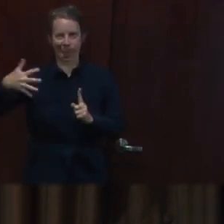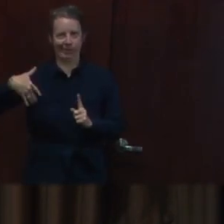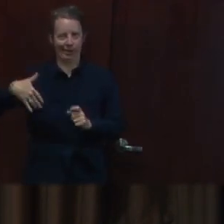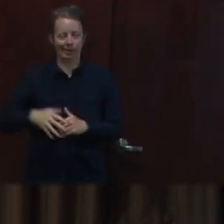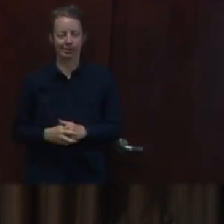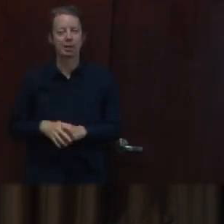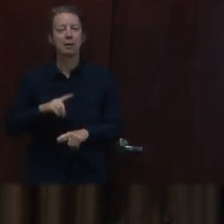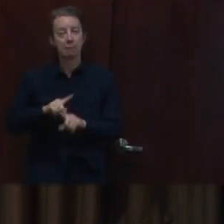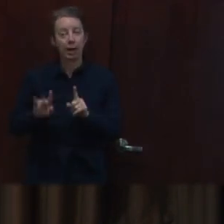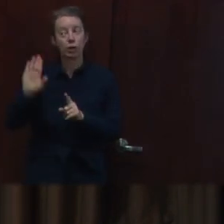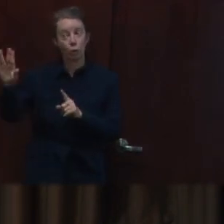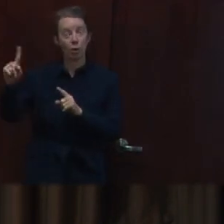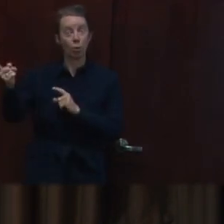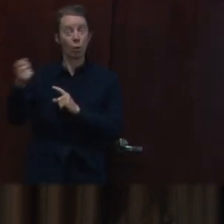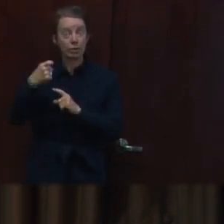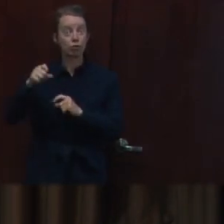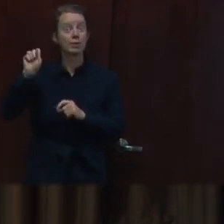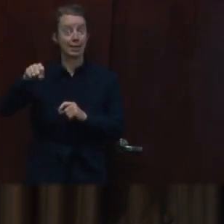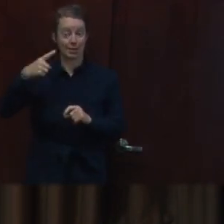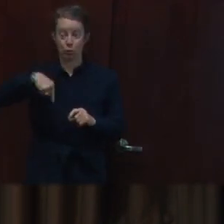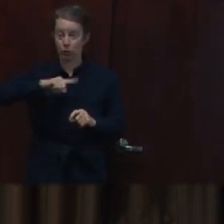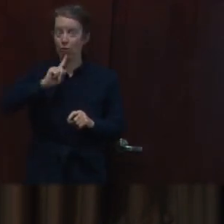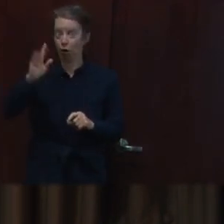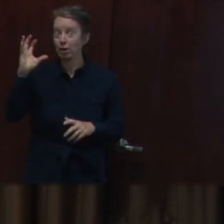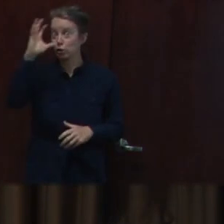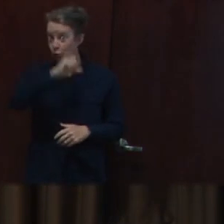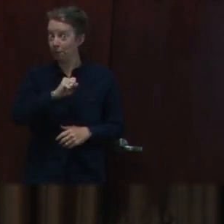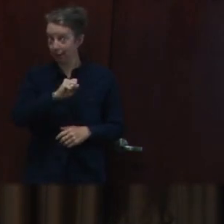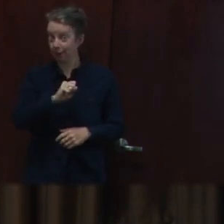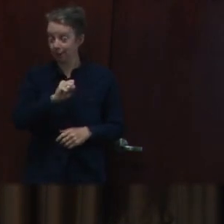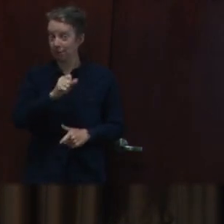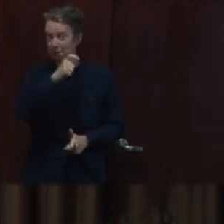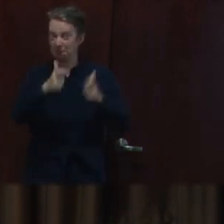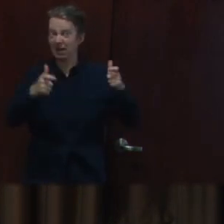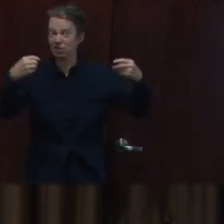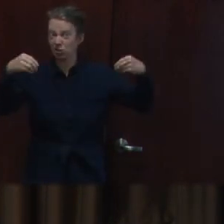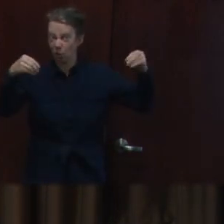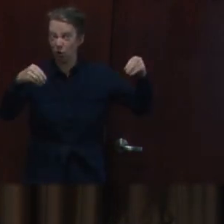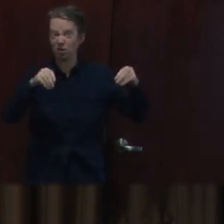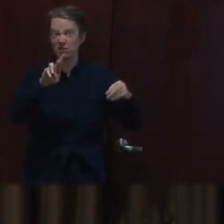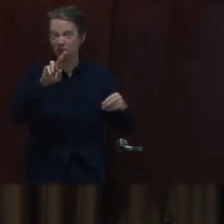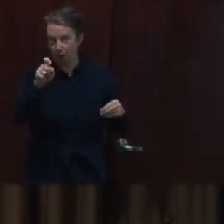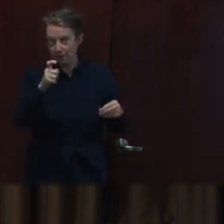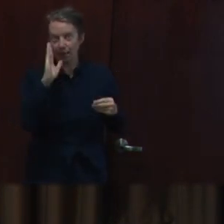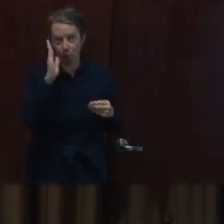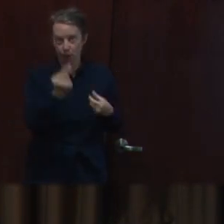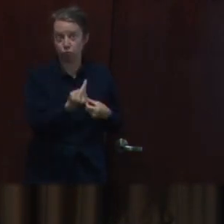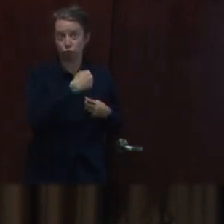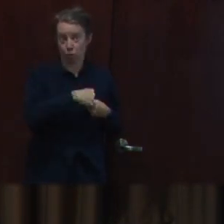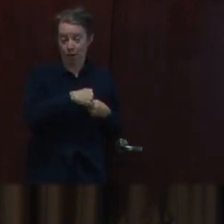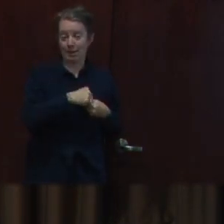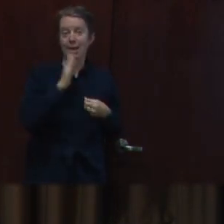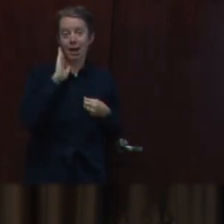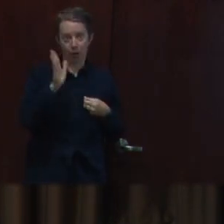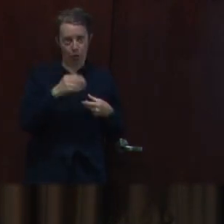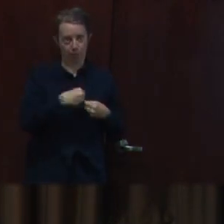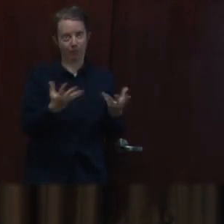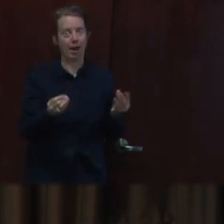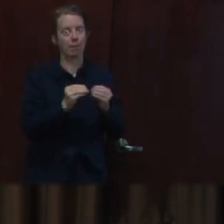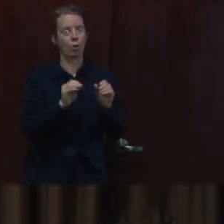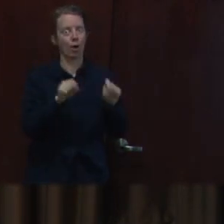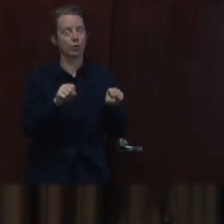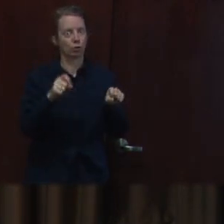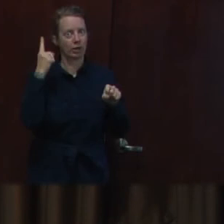But to your point, yes, the assumption is that they will be brought on board and will provide much opportunity. Either through